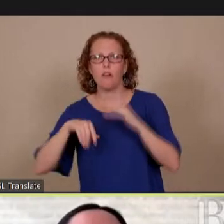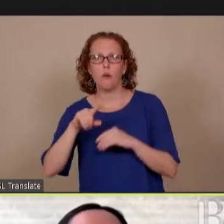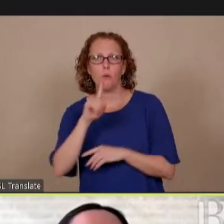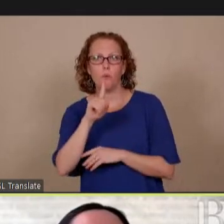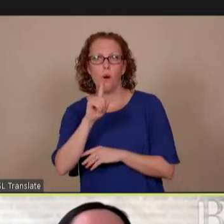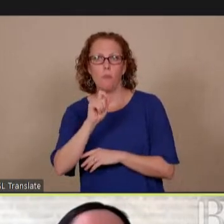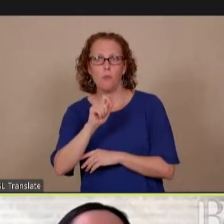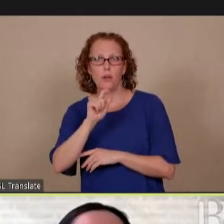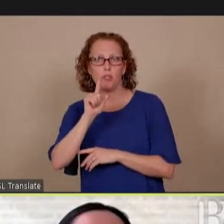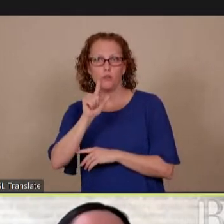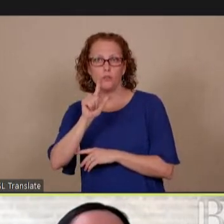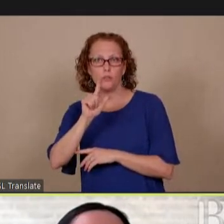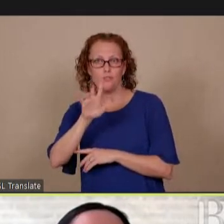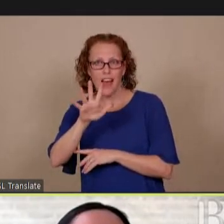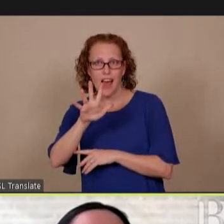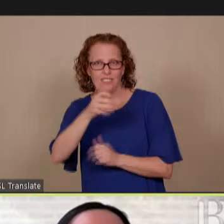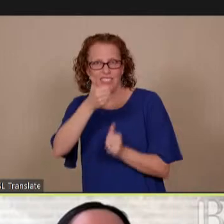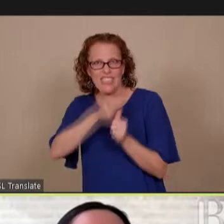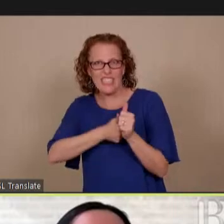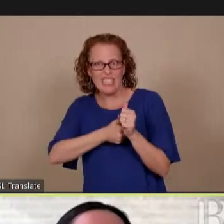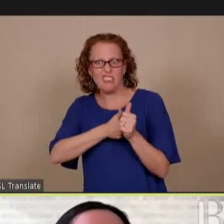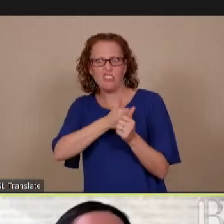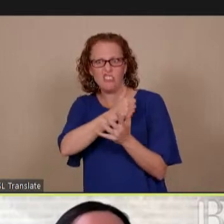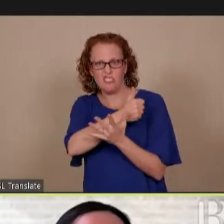1.25% deviation.